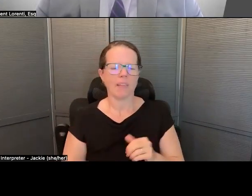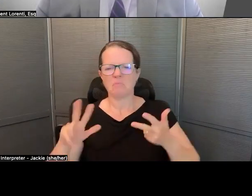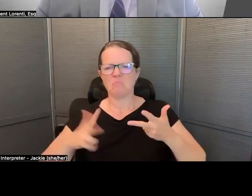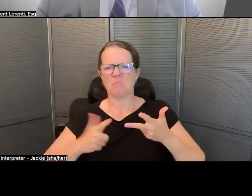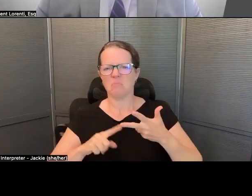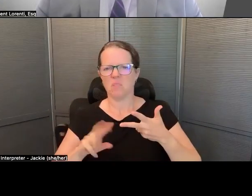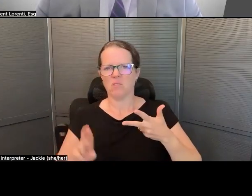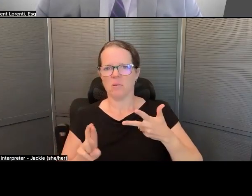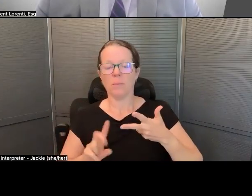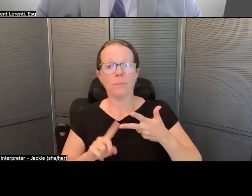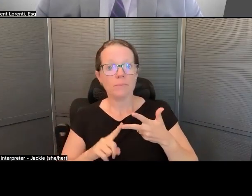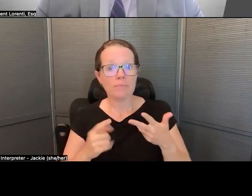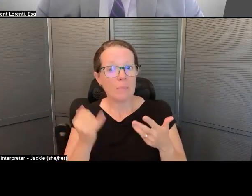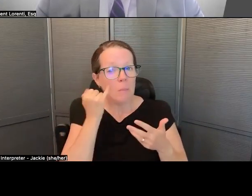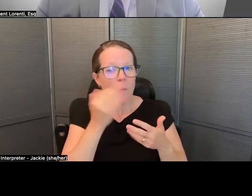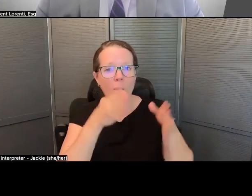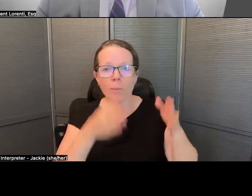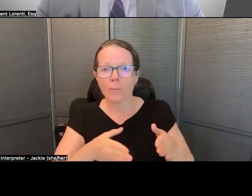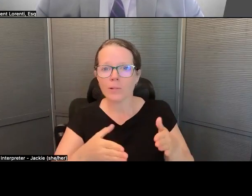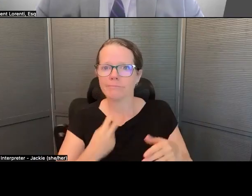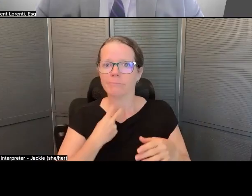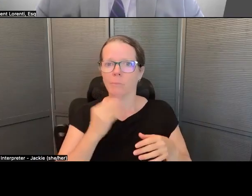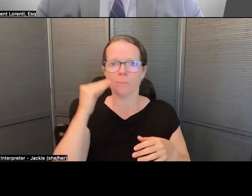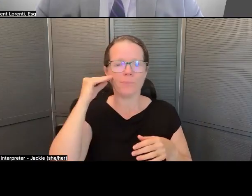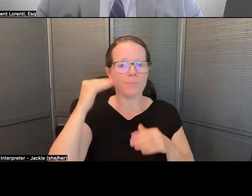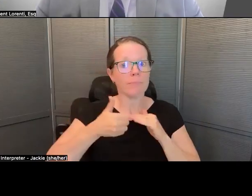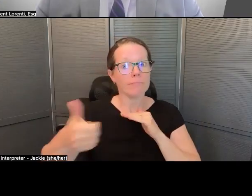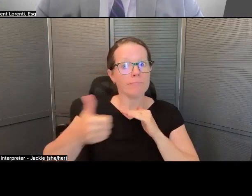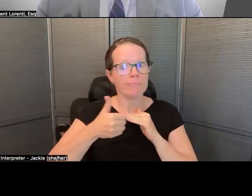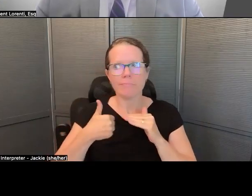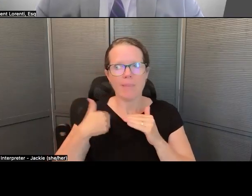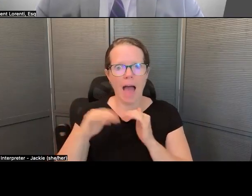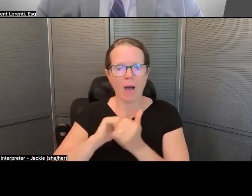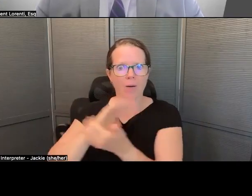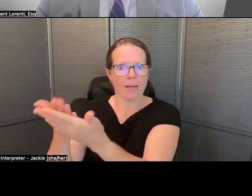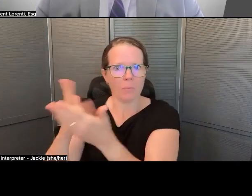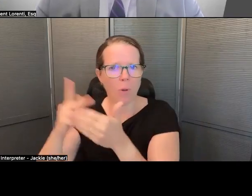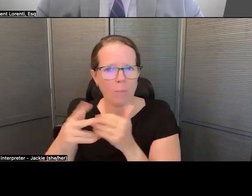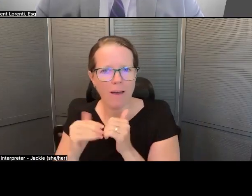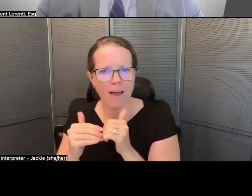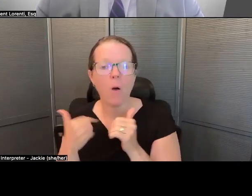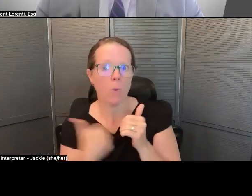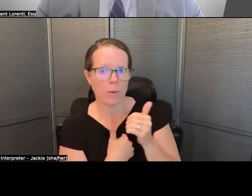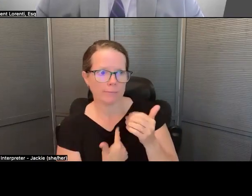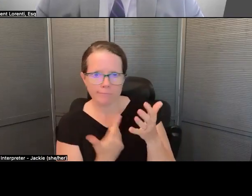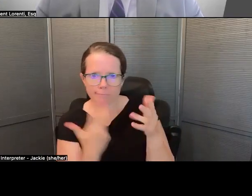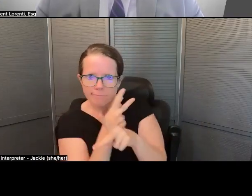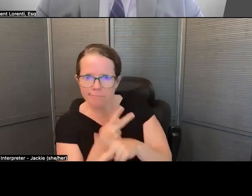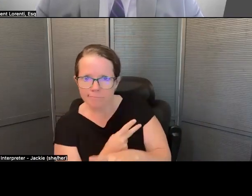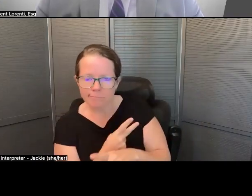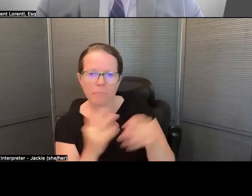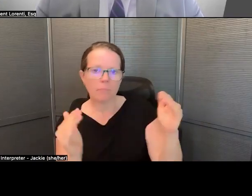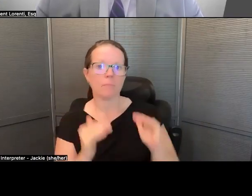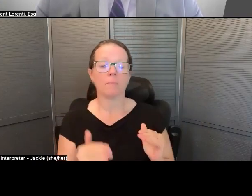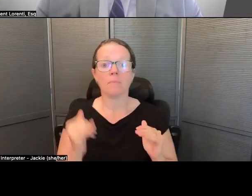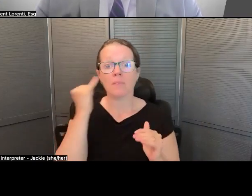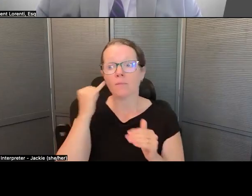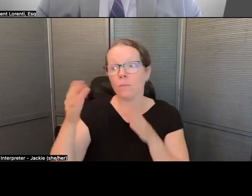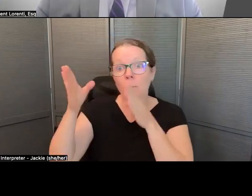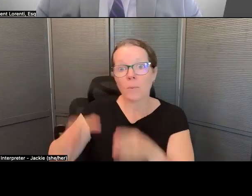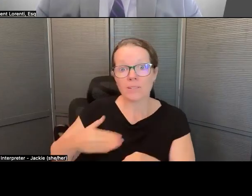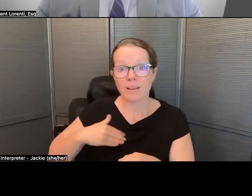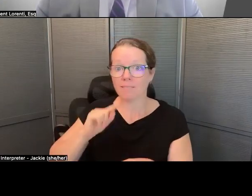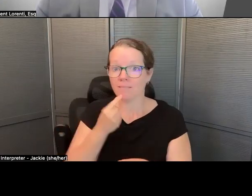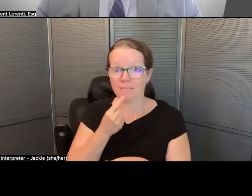trying to address transportation needs to actually trying to make sure that if people are suffering from major mental illness or serious mental illness, that